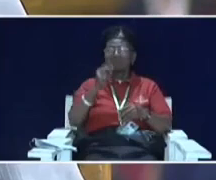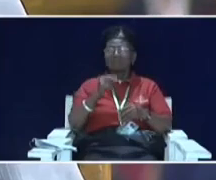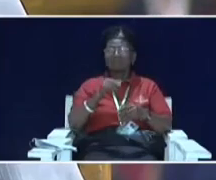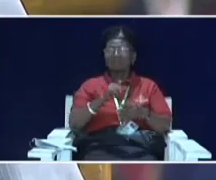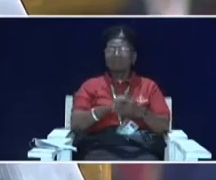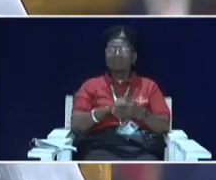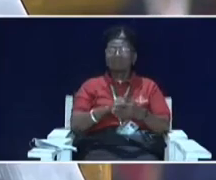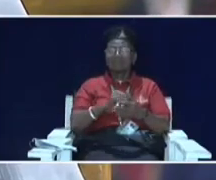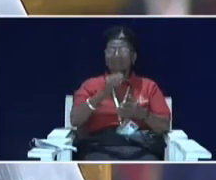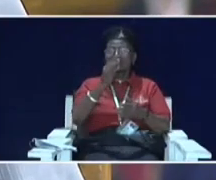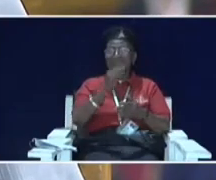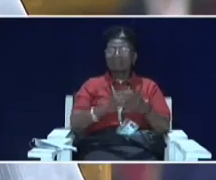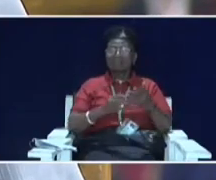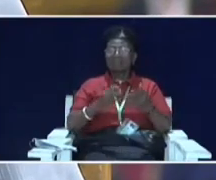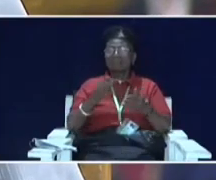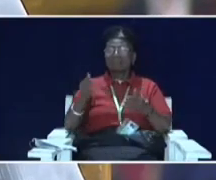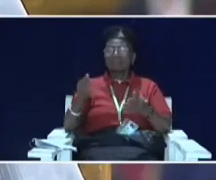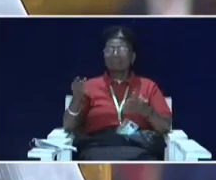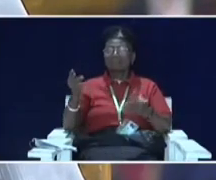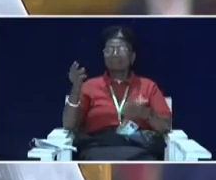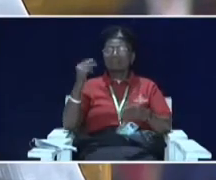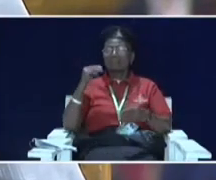happening to him.